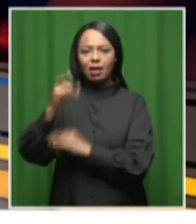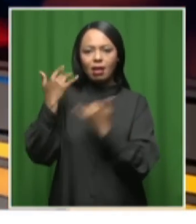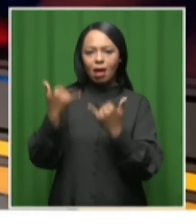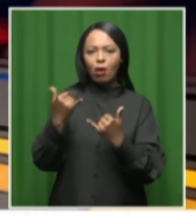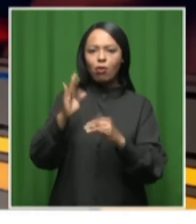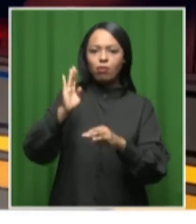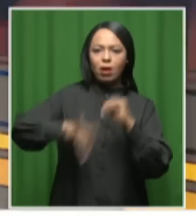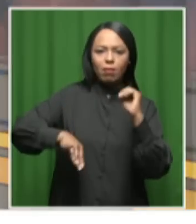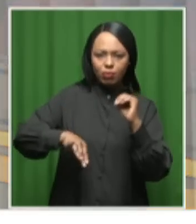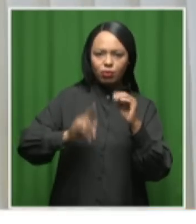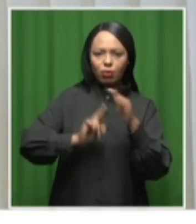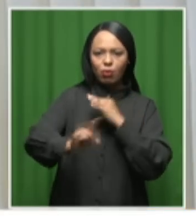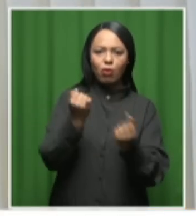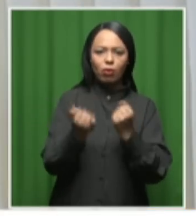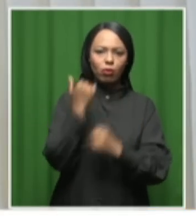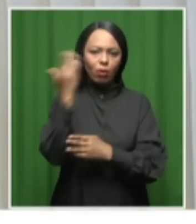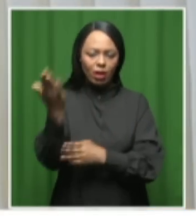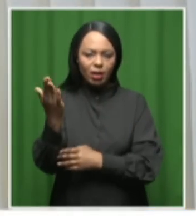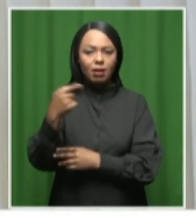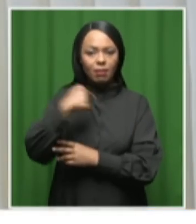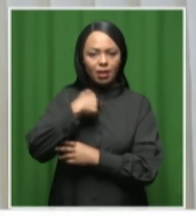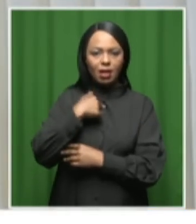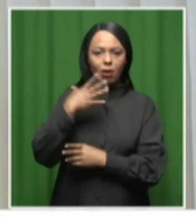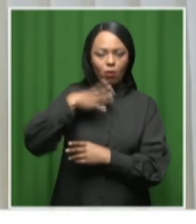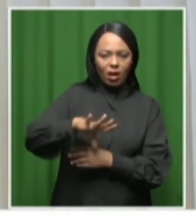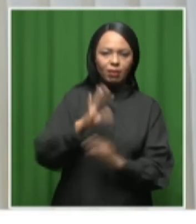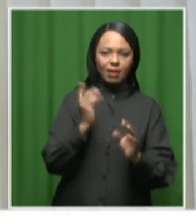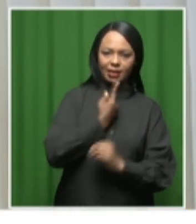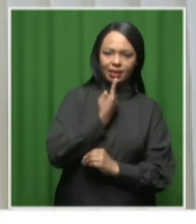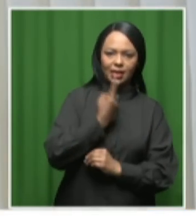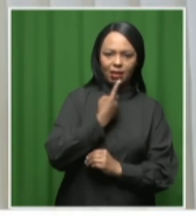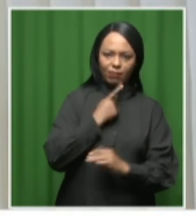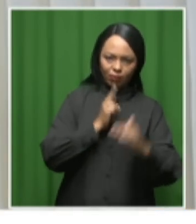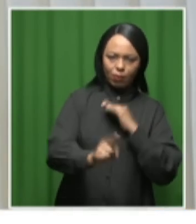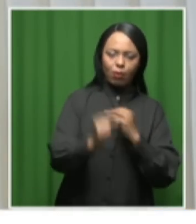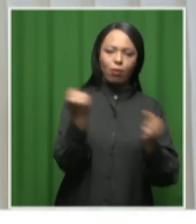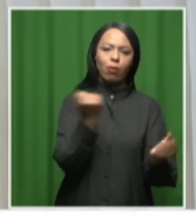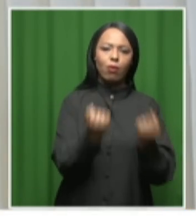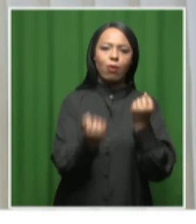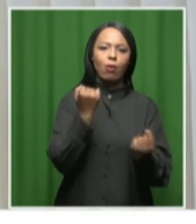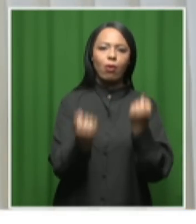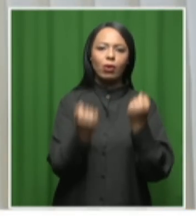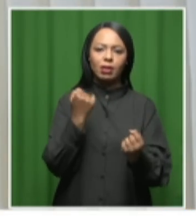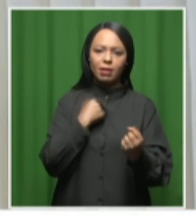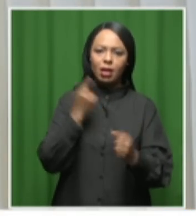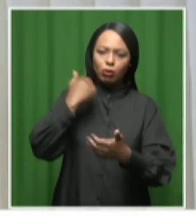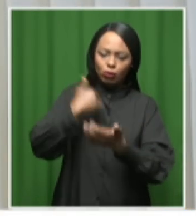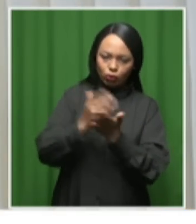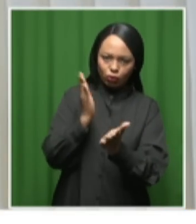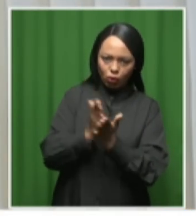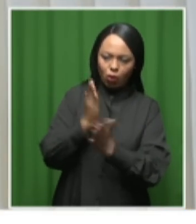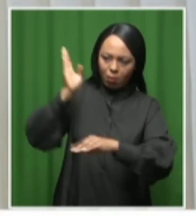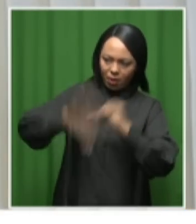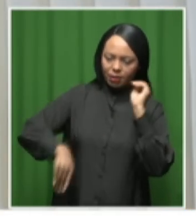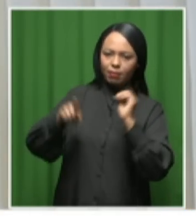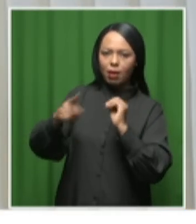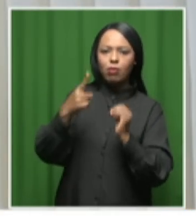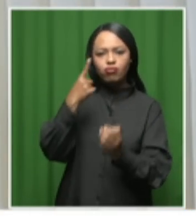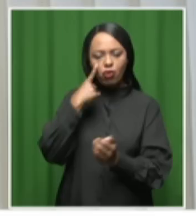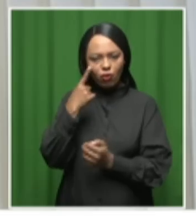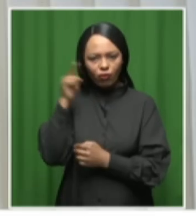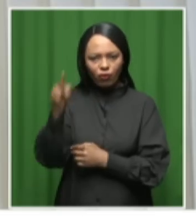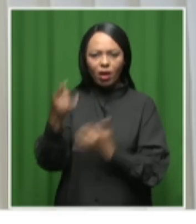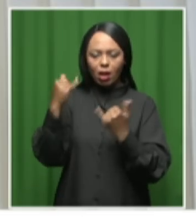matter, I so believe in it, in that I want to take it on myself and make sure that I'm able to prosecute and be able to prove beyond reasonable doubt